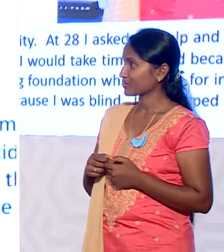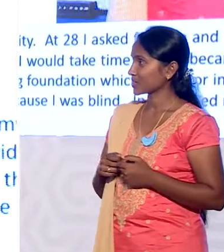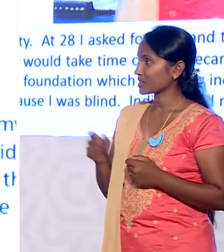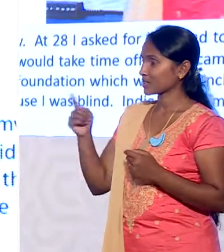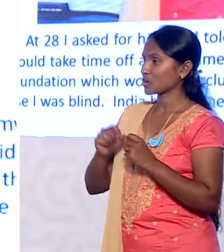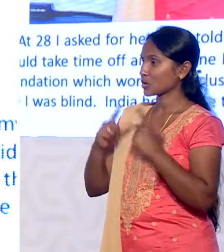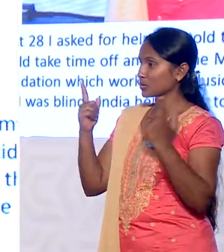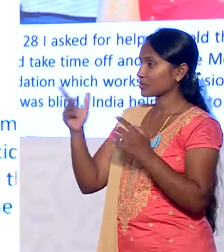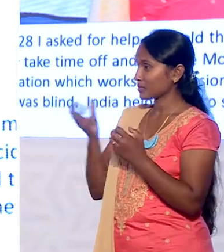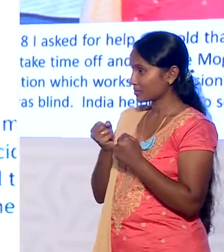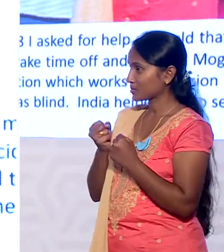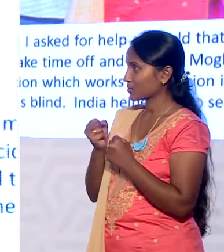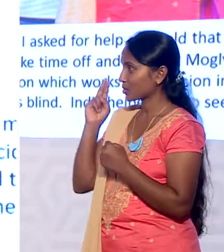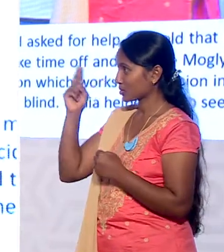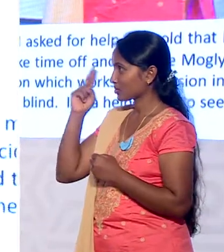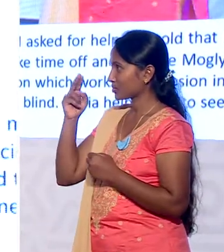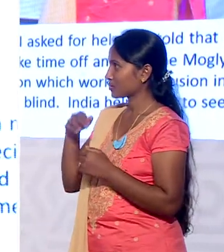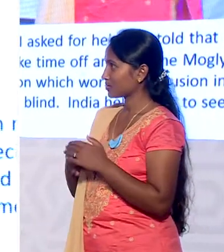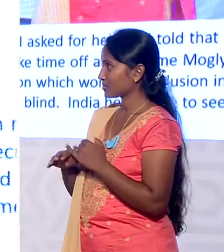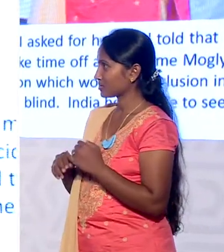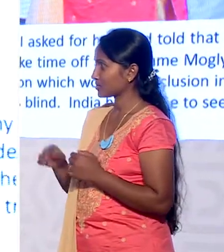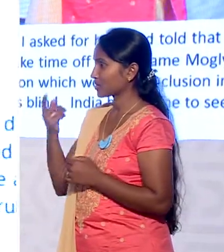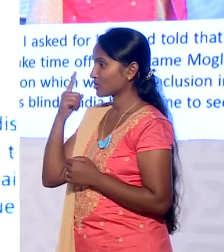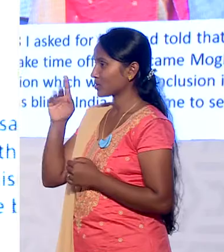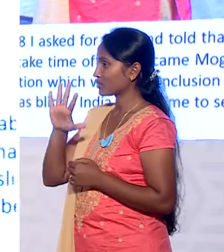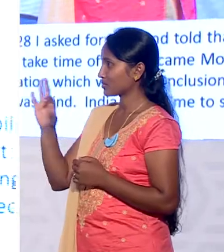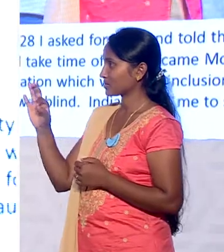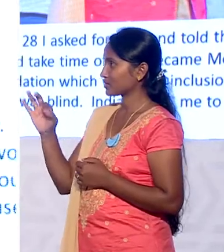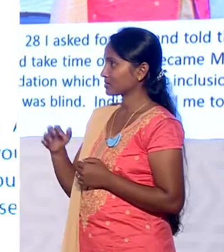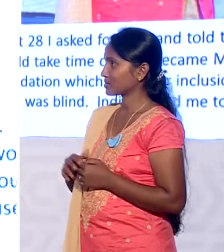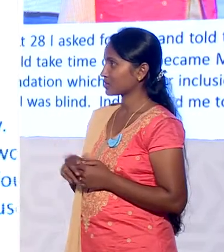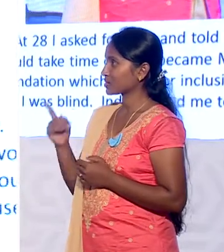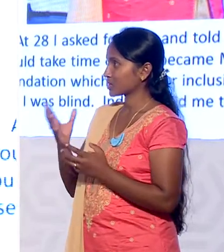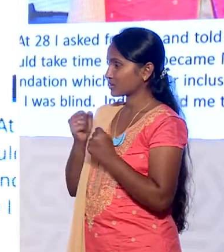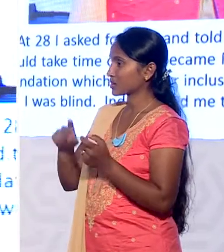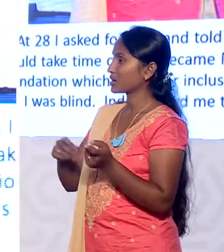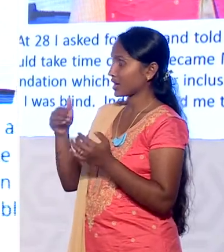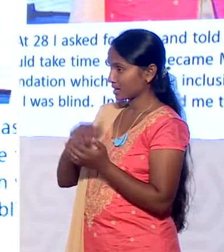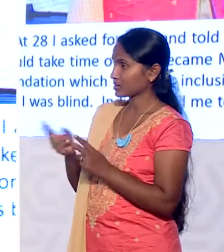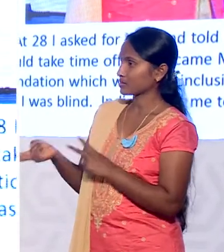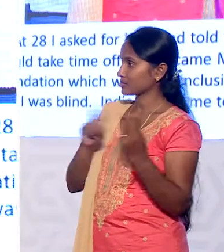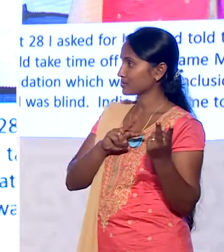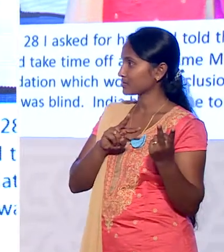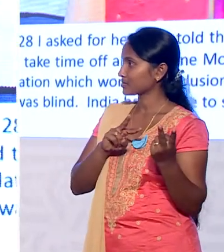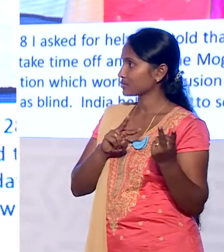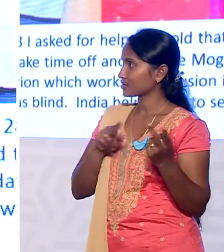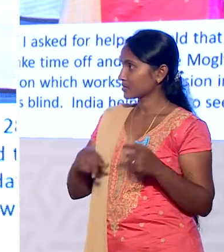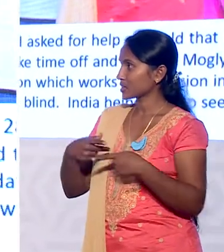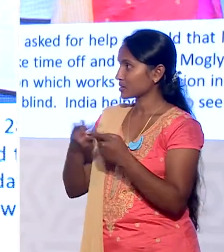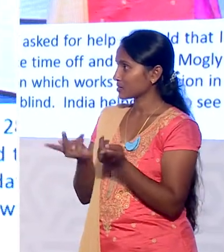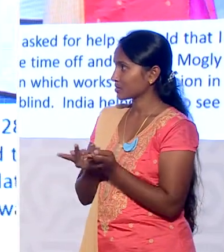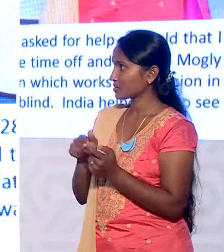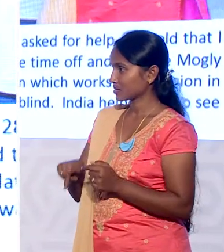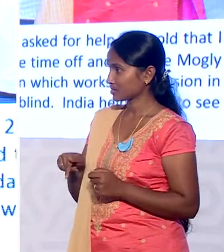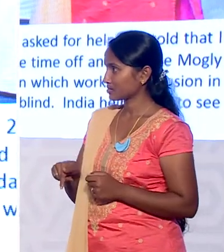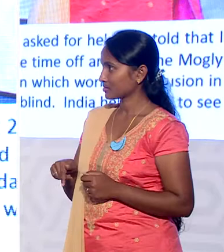you will help me get Indian companies to be part of this valuable 500. But I want to go back to this thing about this this place where we are right